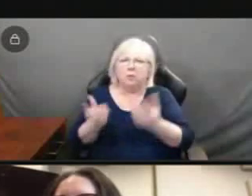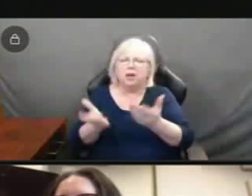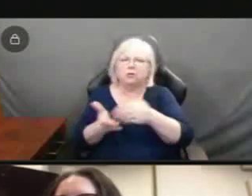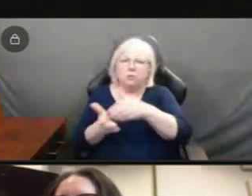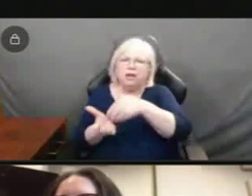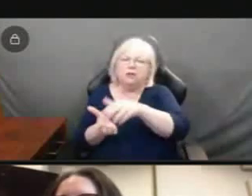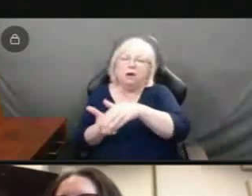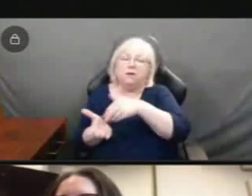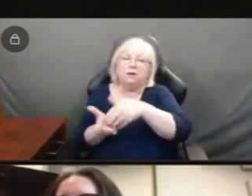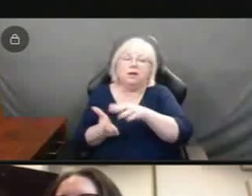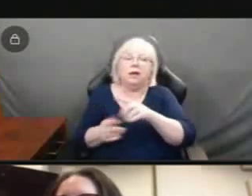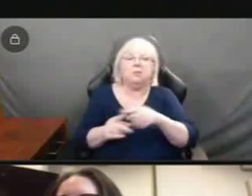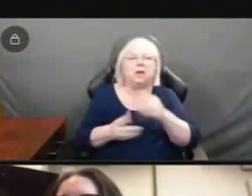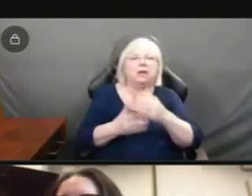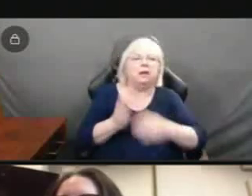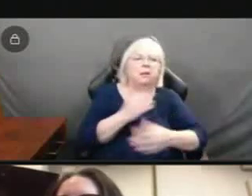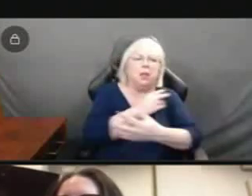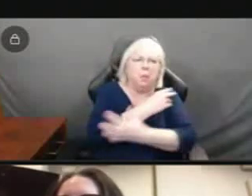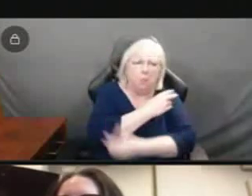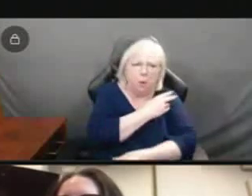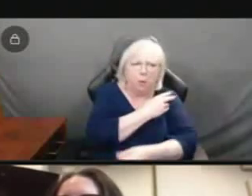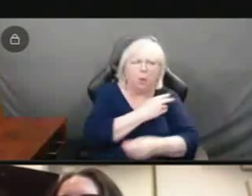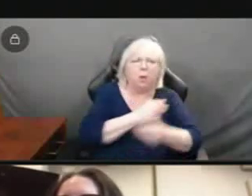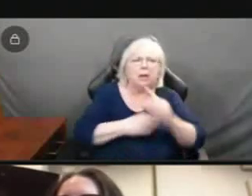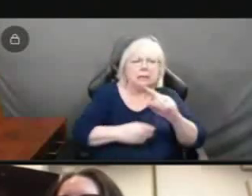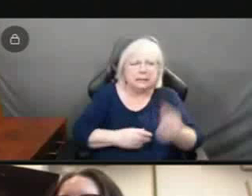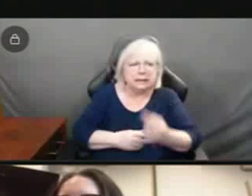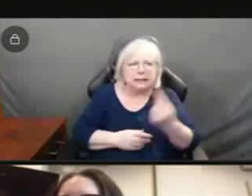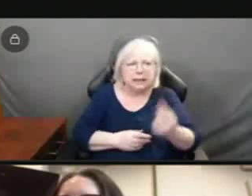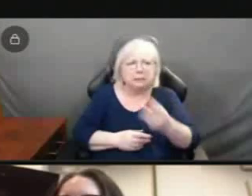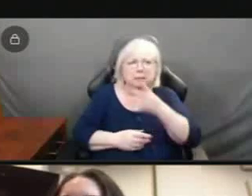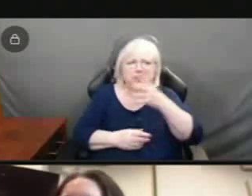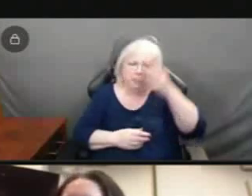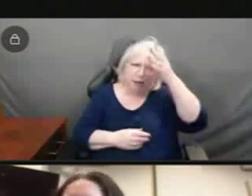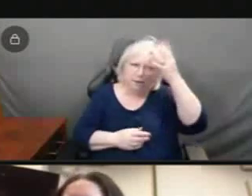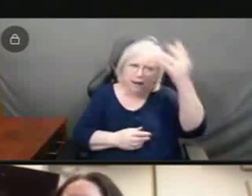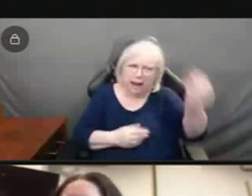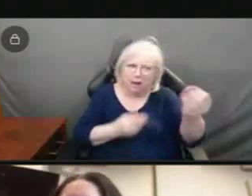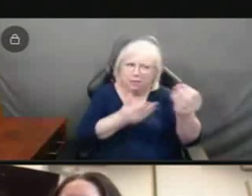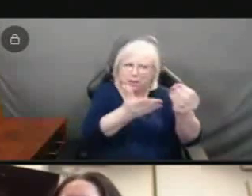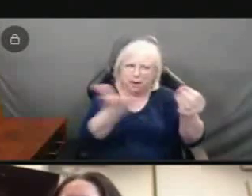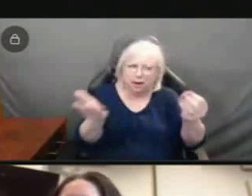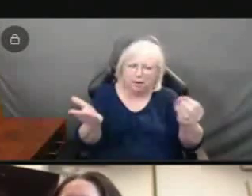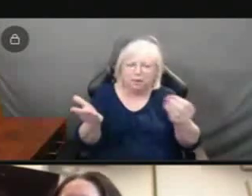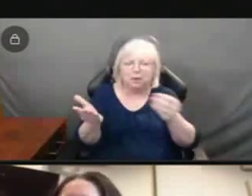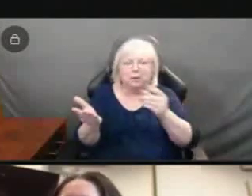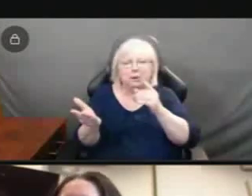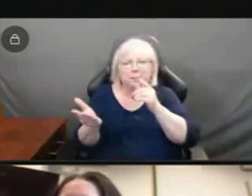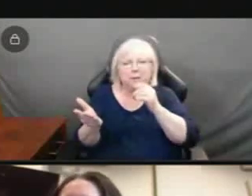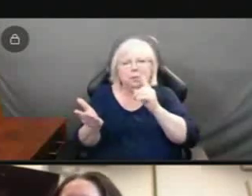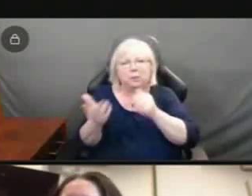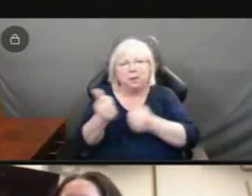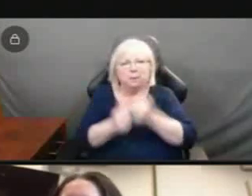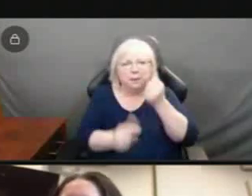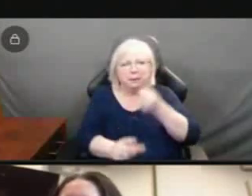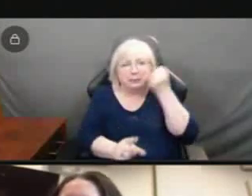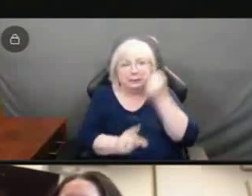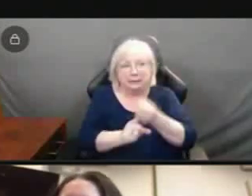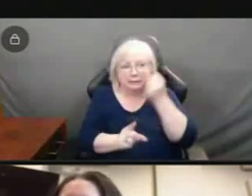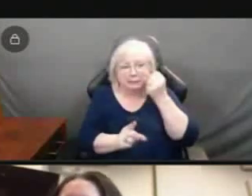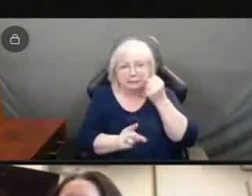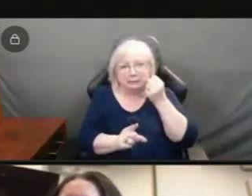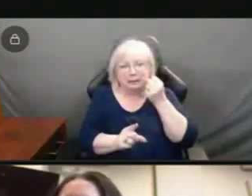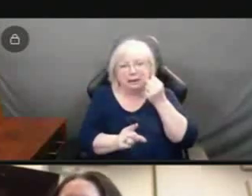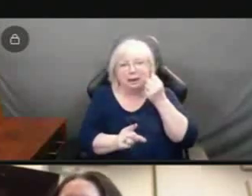some of the poor, single parents out there, the ones that are going to be most hit